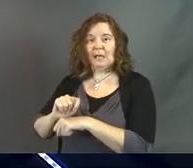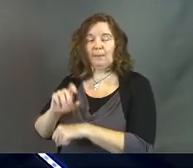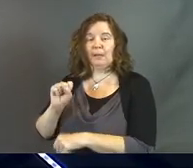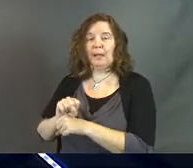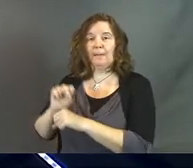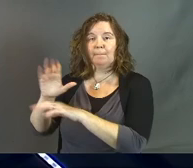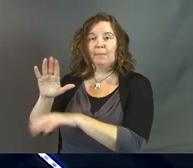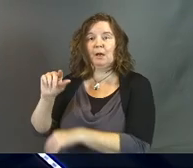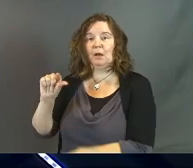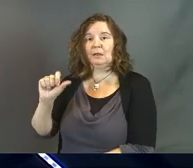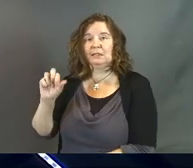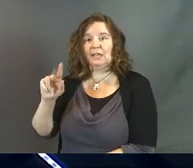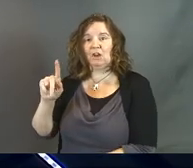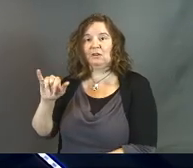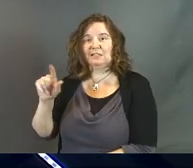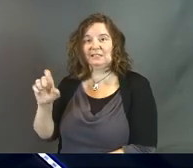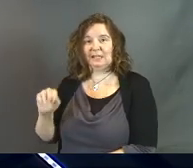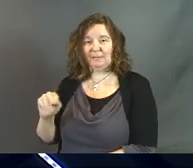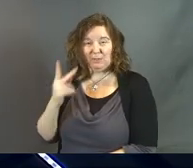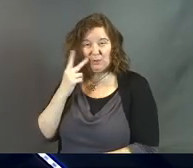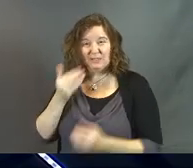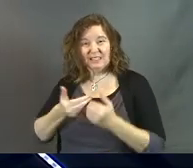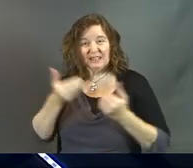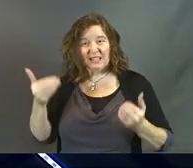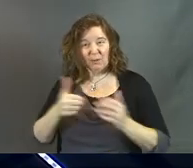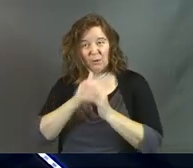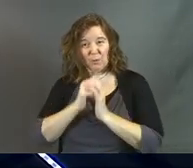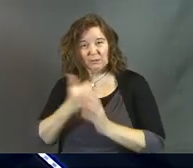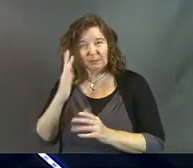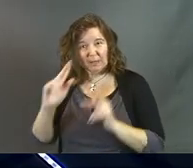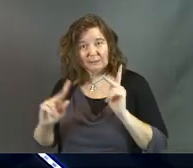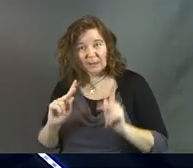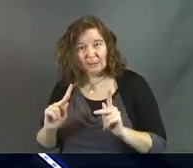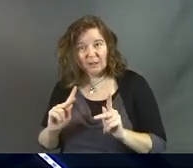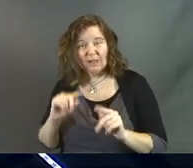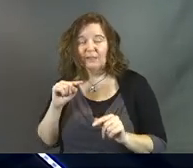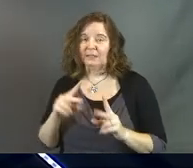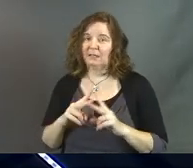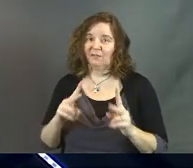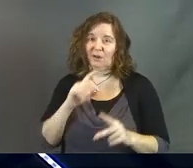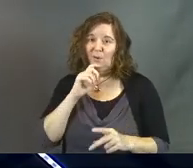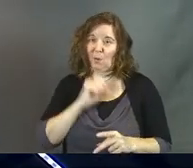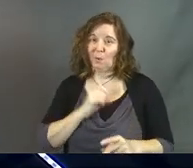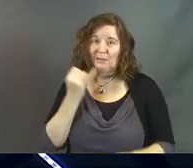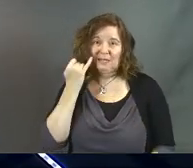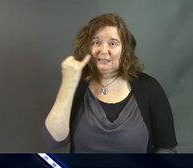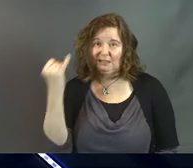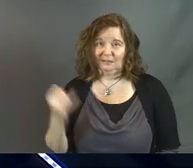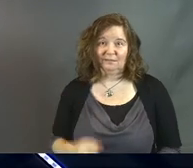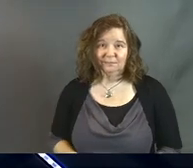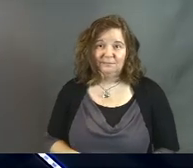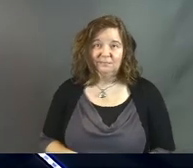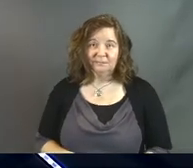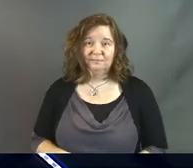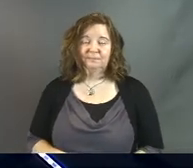more comfortable. Do you see the segregated worship of God's people? This is a very old idea.